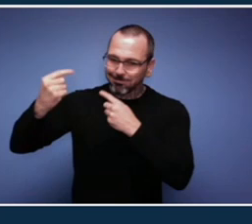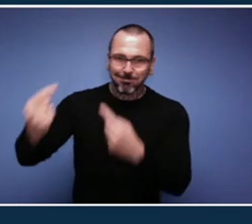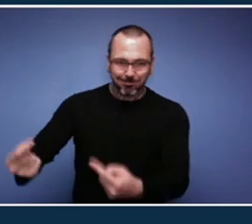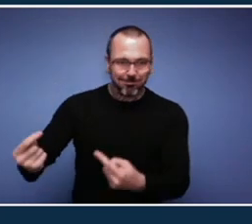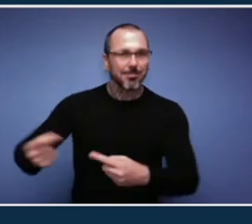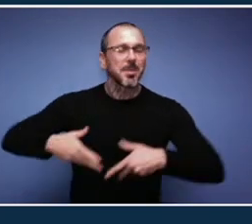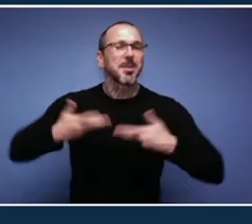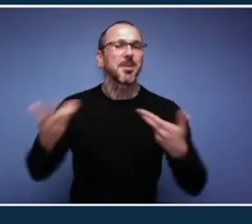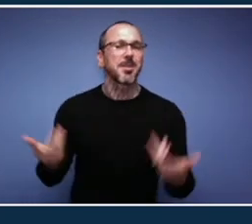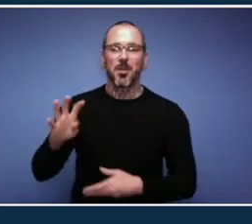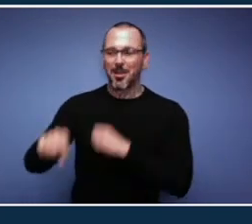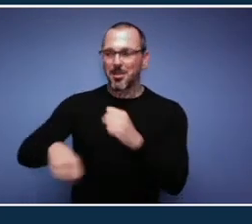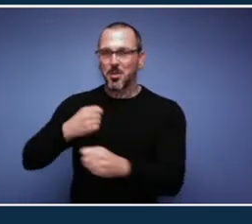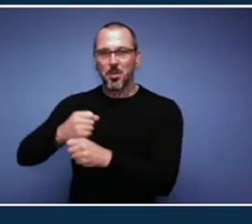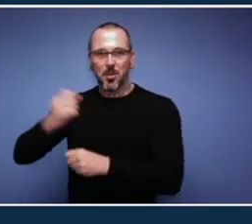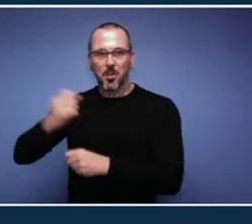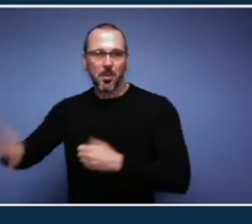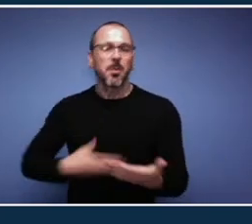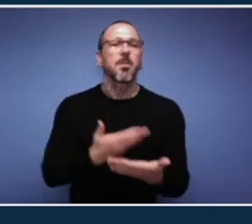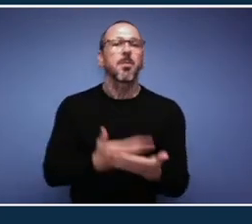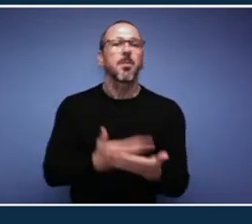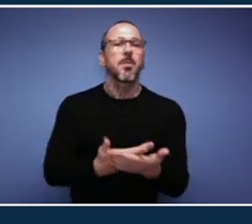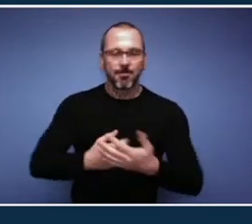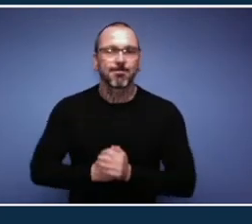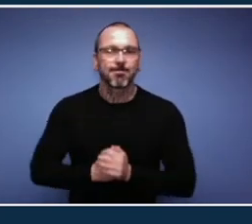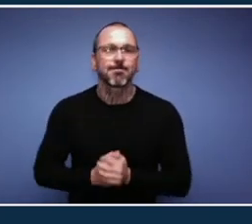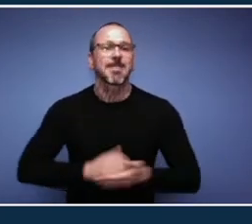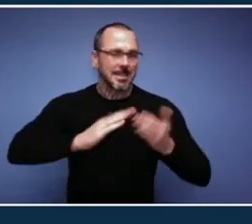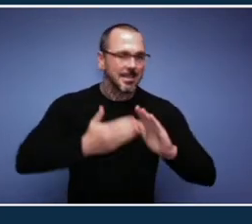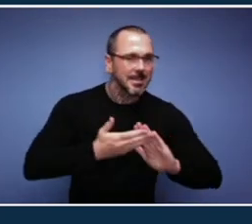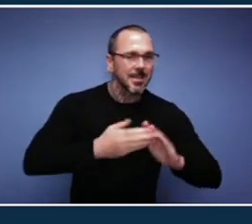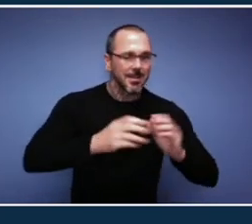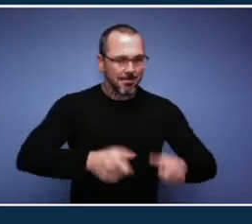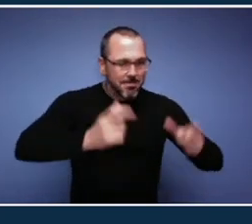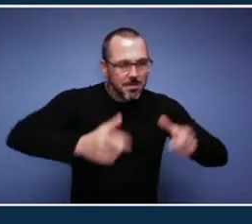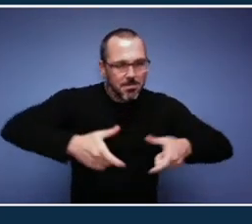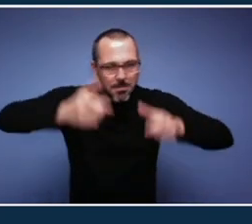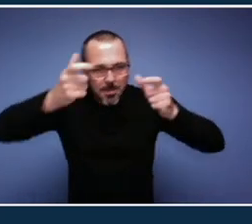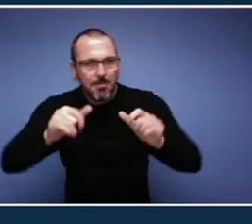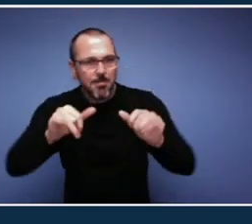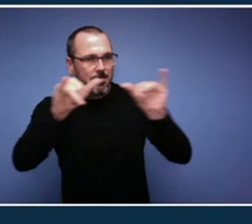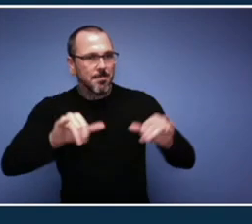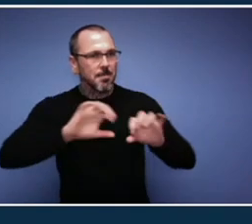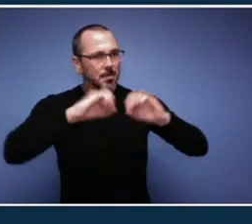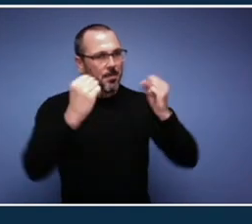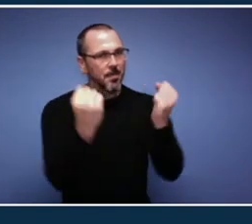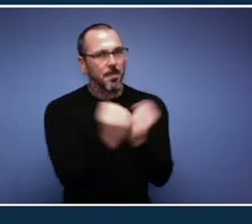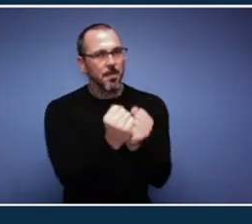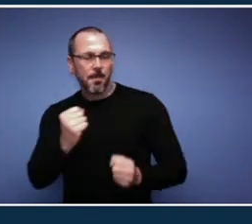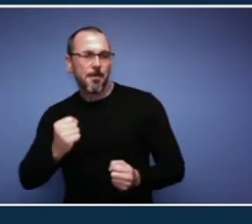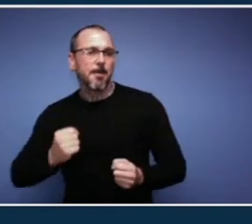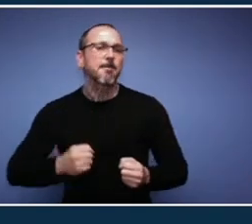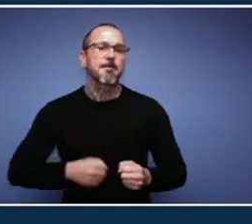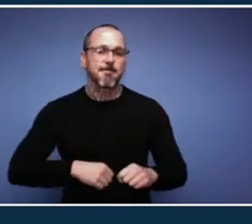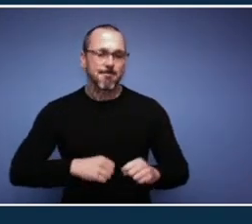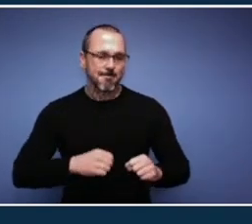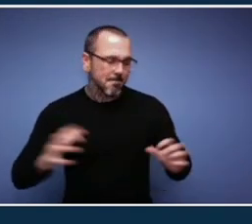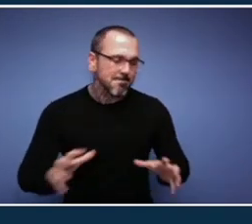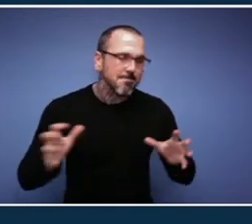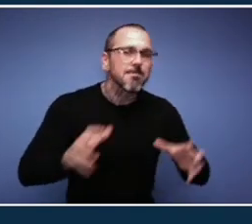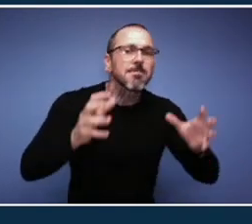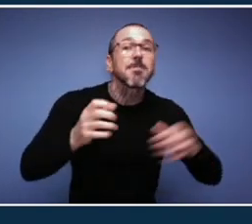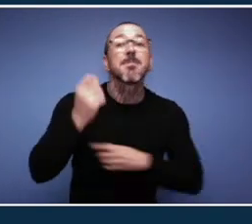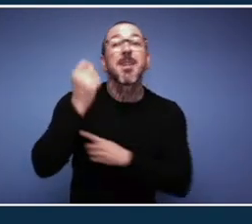and economic wealth of the towns and cities they helped to build, but from which they could not benefit. We honor and offer gratitude